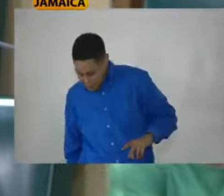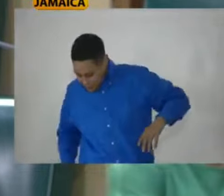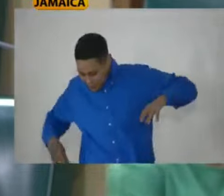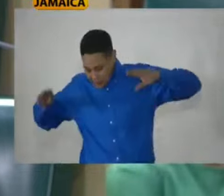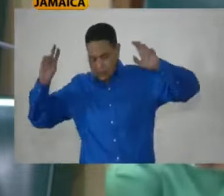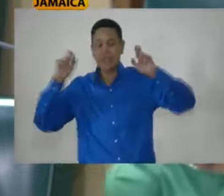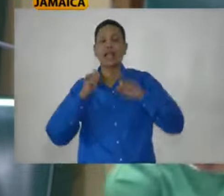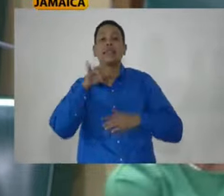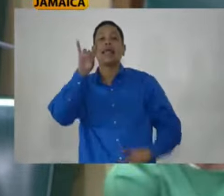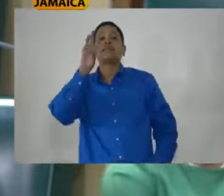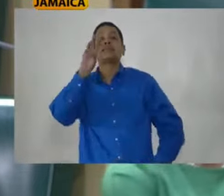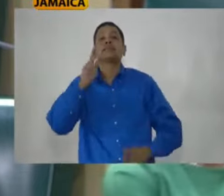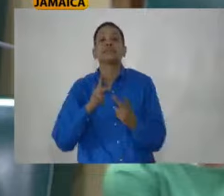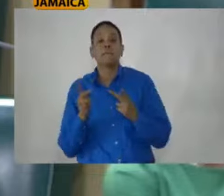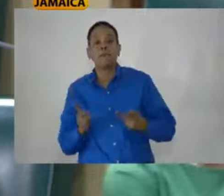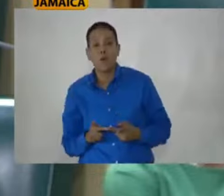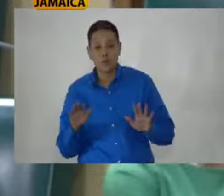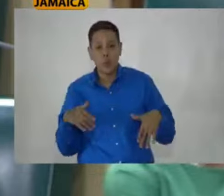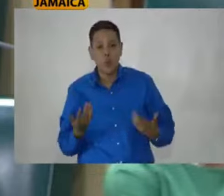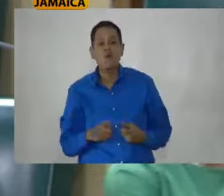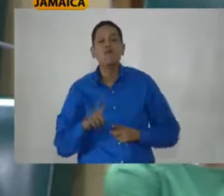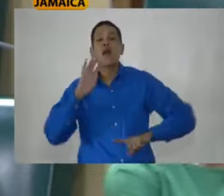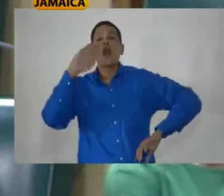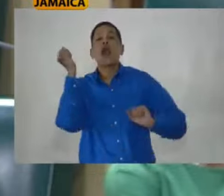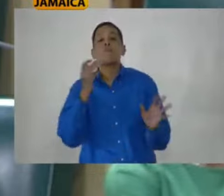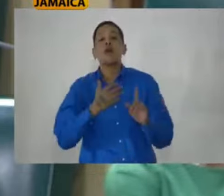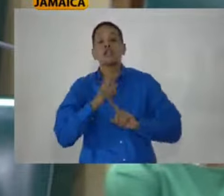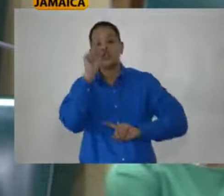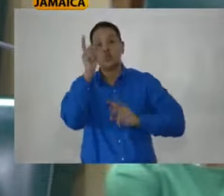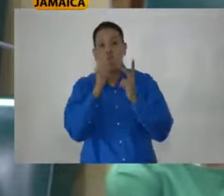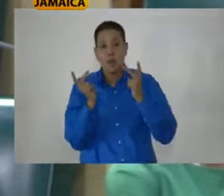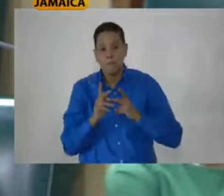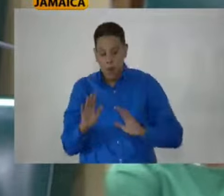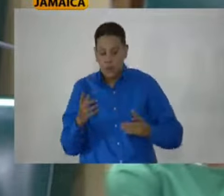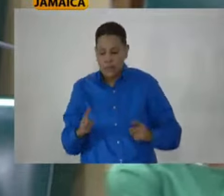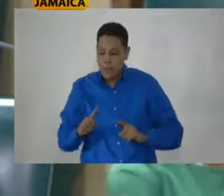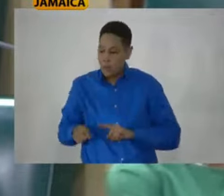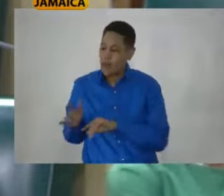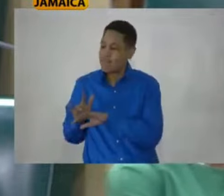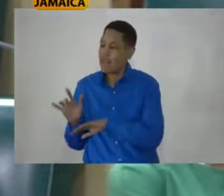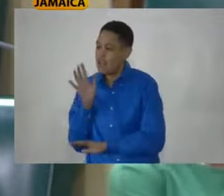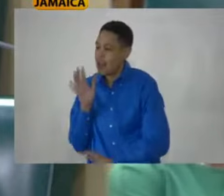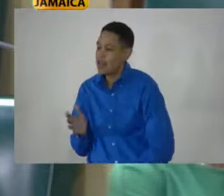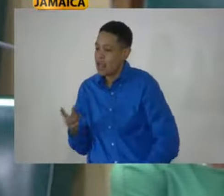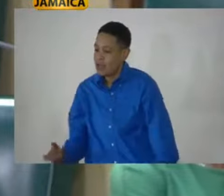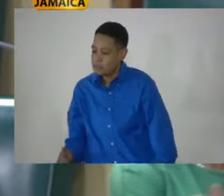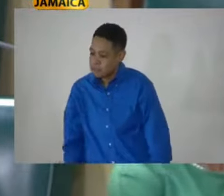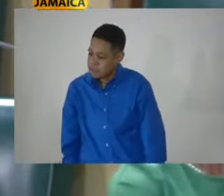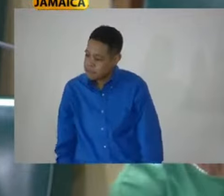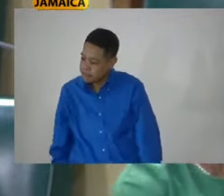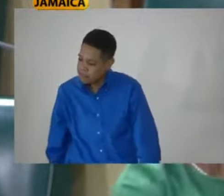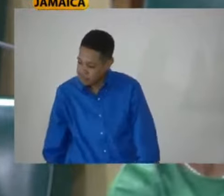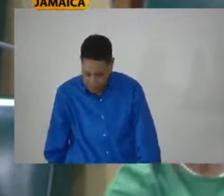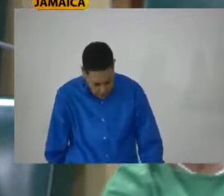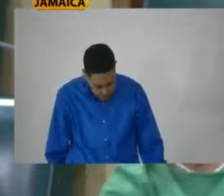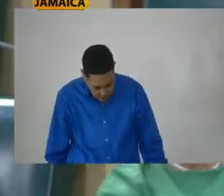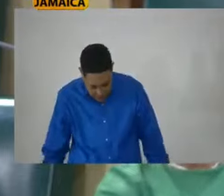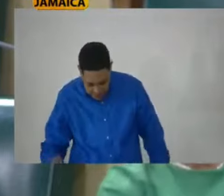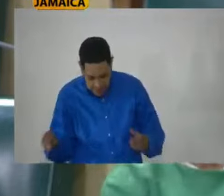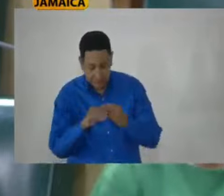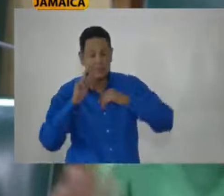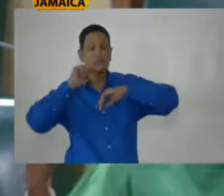retitling 86 posts, abolishing 1 post when vacant. Madam Speaker, there was also